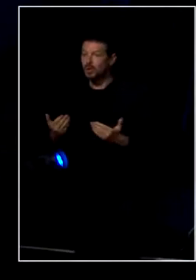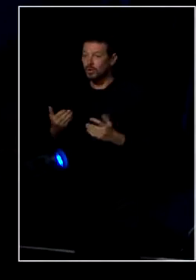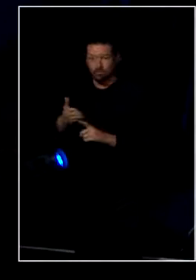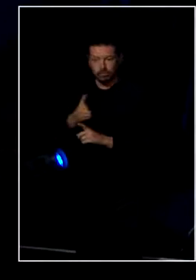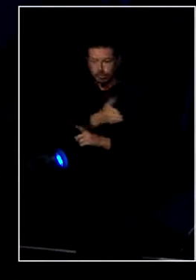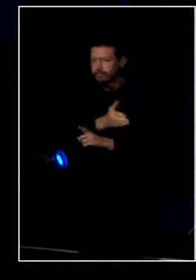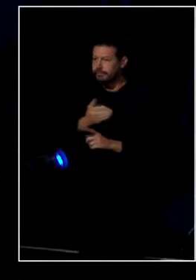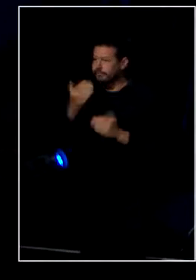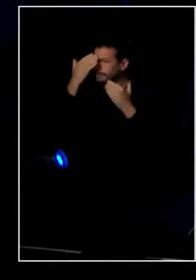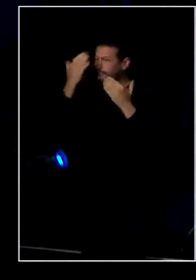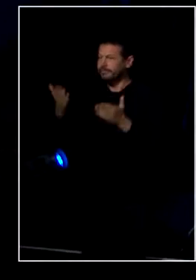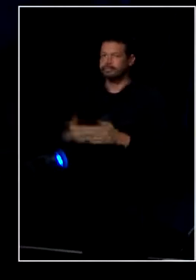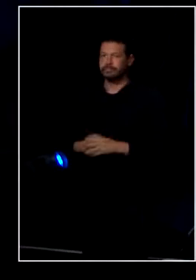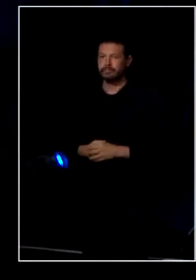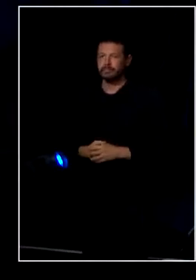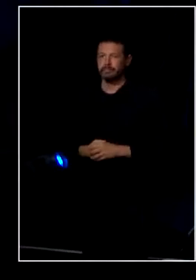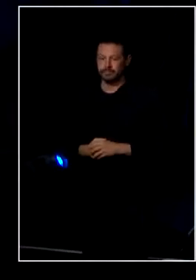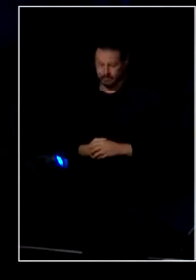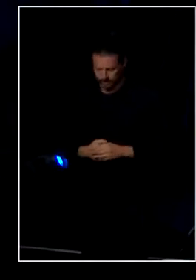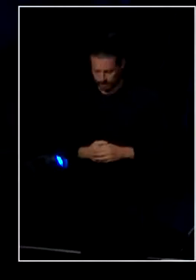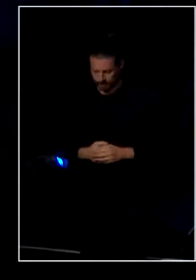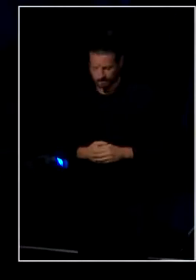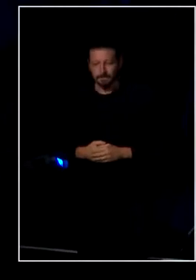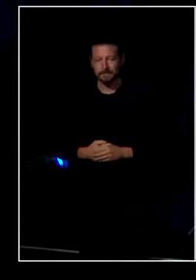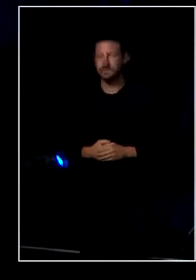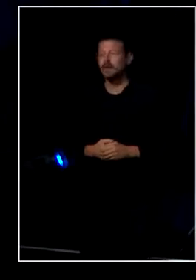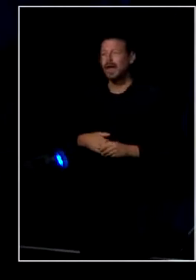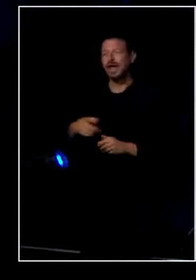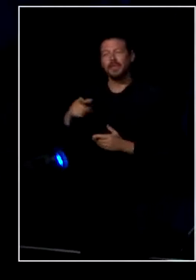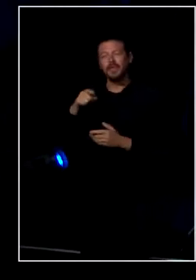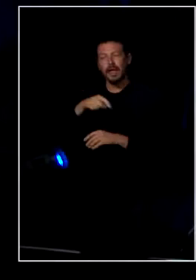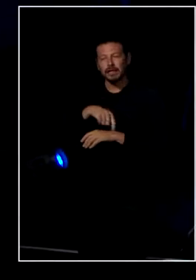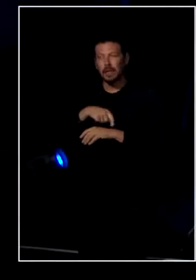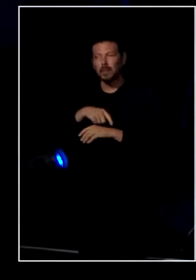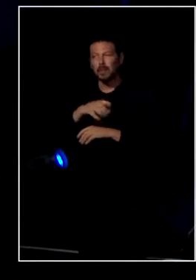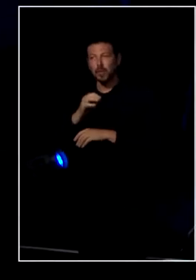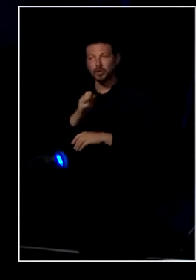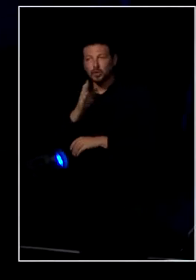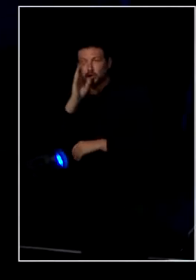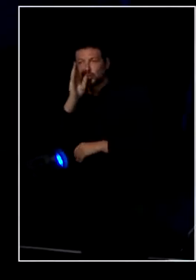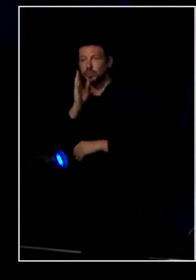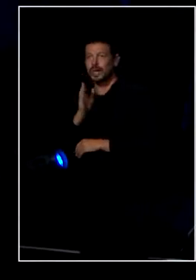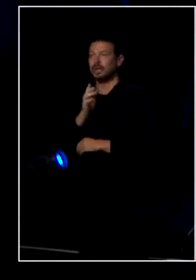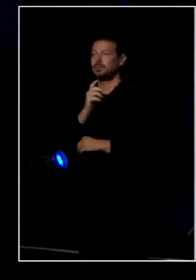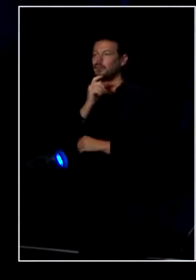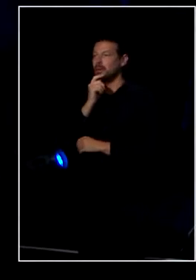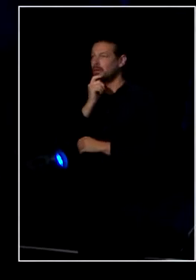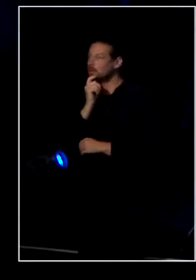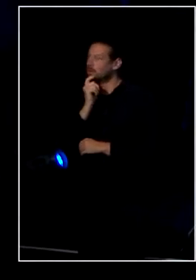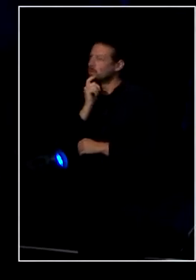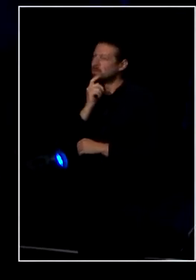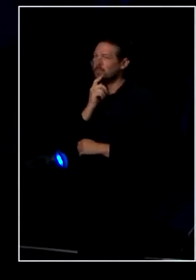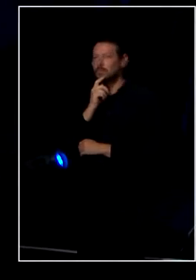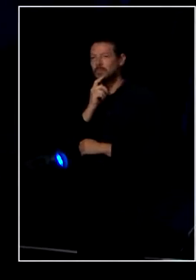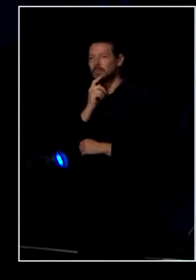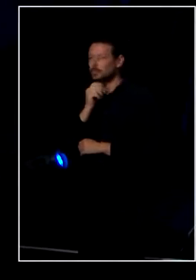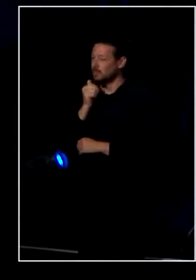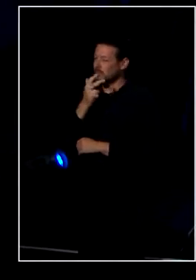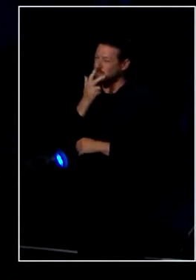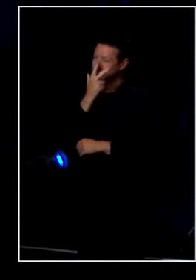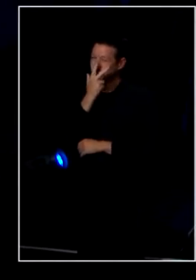And that's when I wouldn't have been straight away, but I would say I was